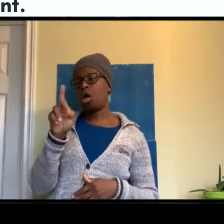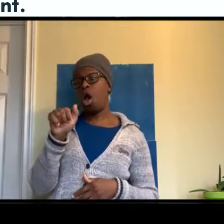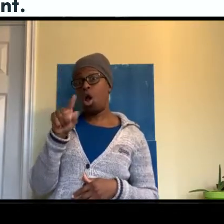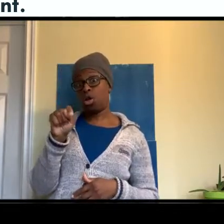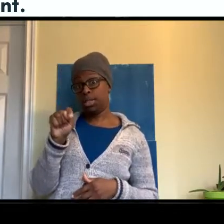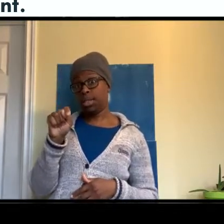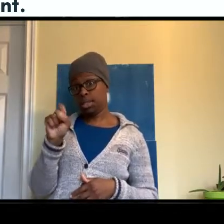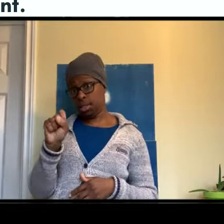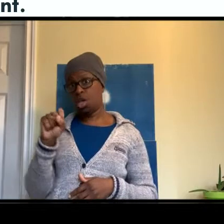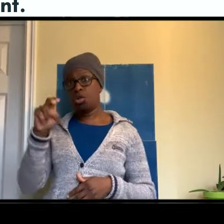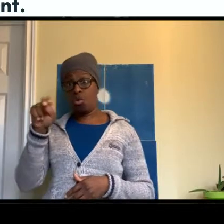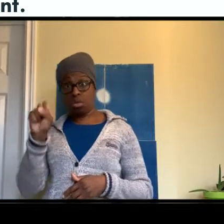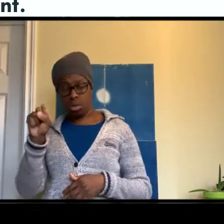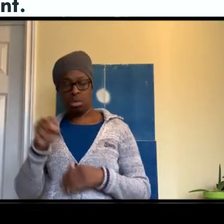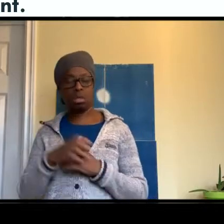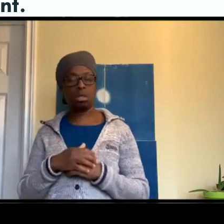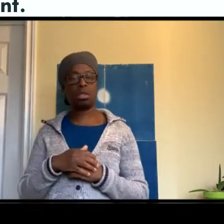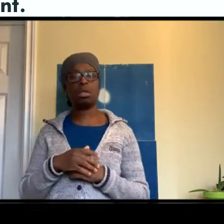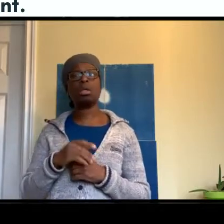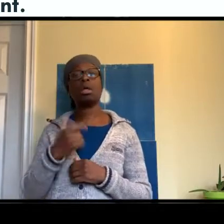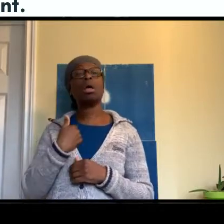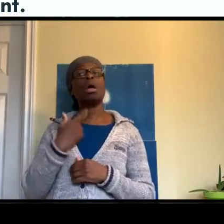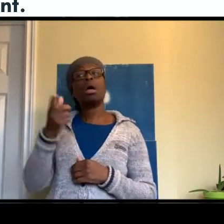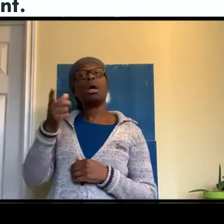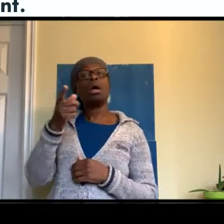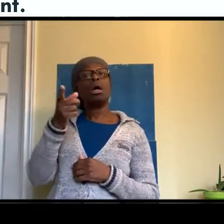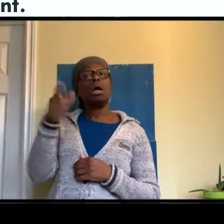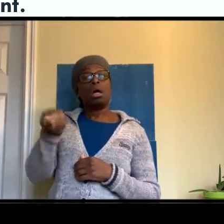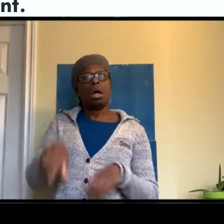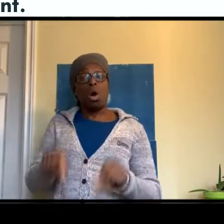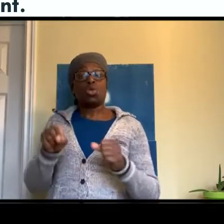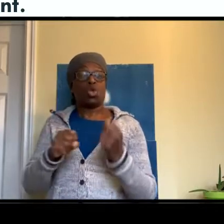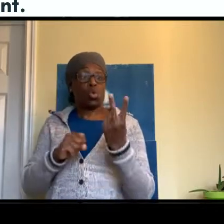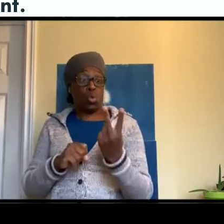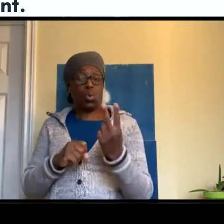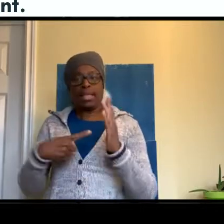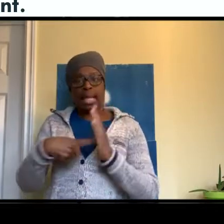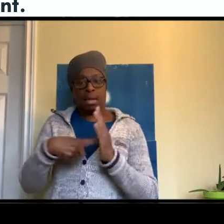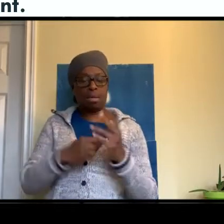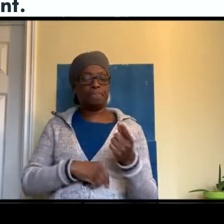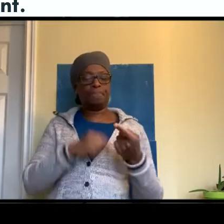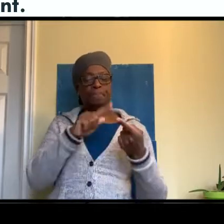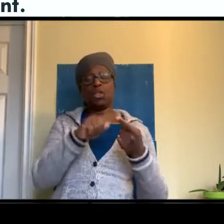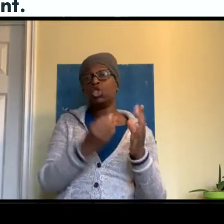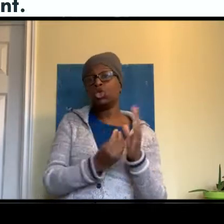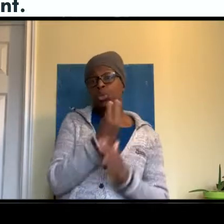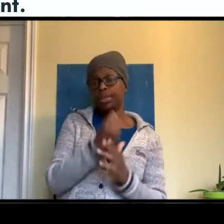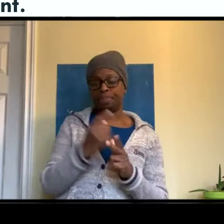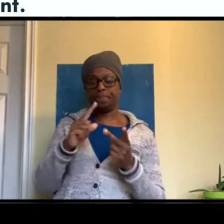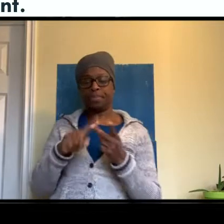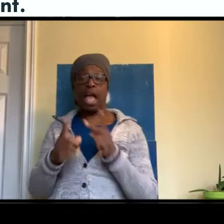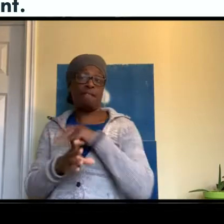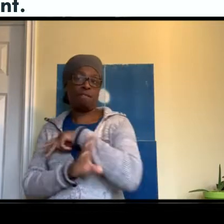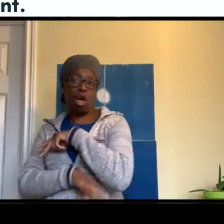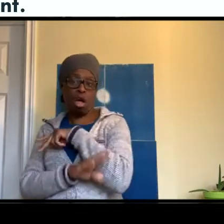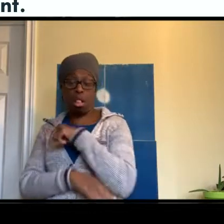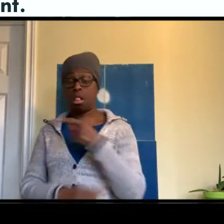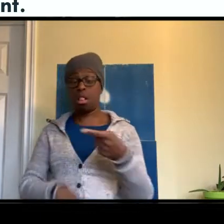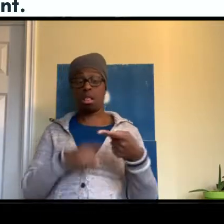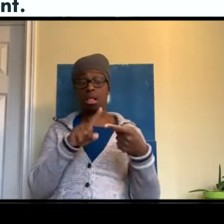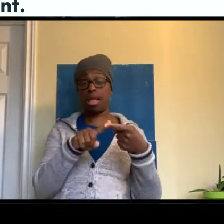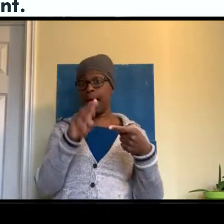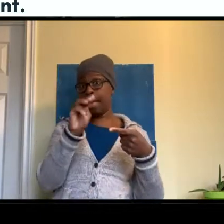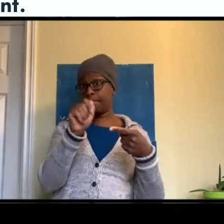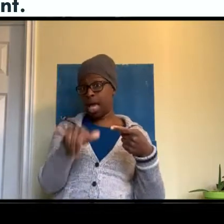in the spring and sort of one in the fall. So the first deadline is May 15th. The second deadline